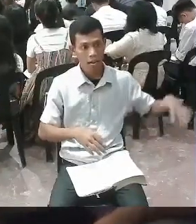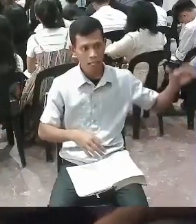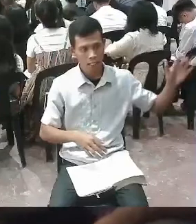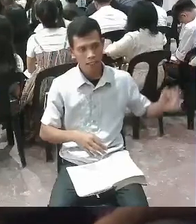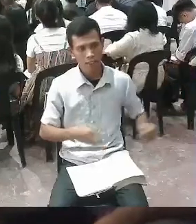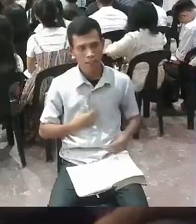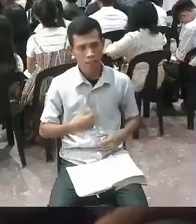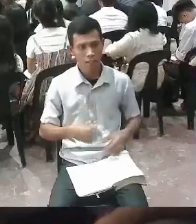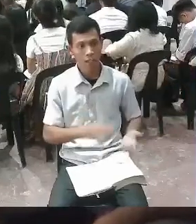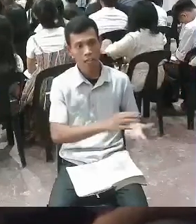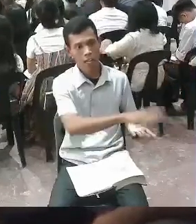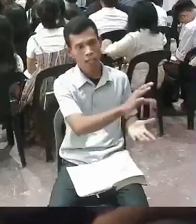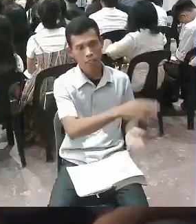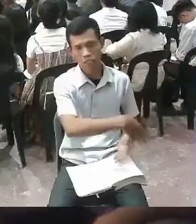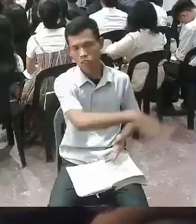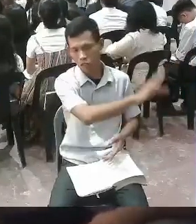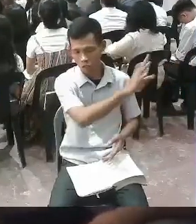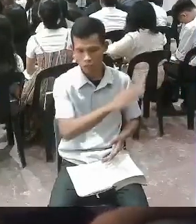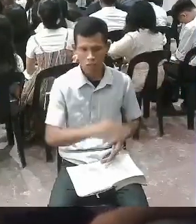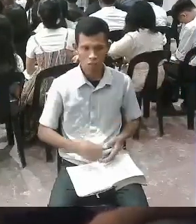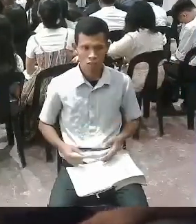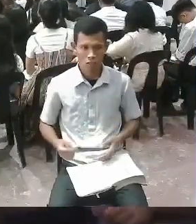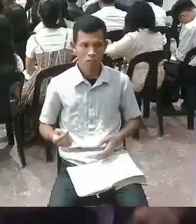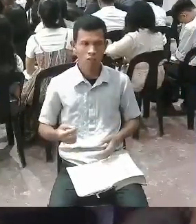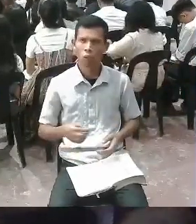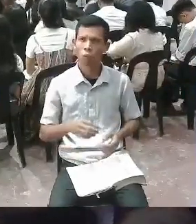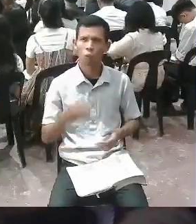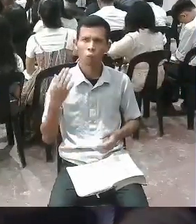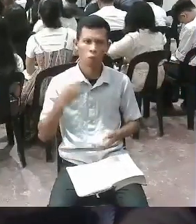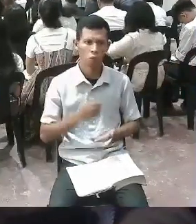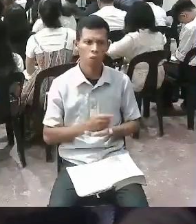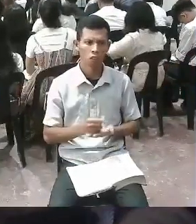off to college a couple weeks ago,